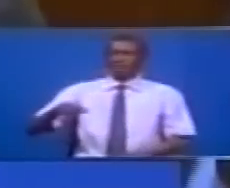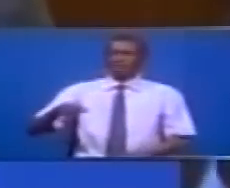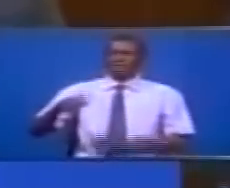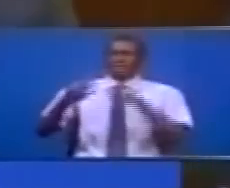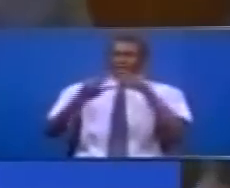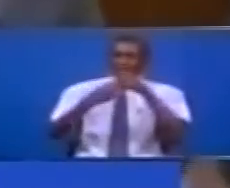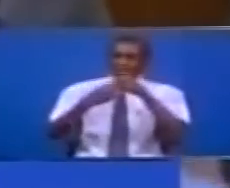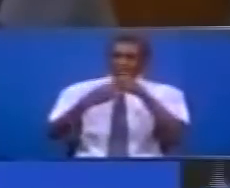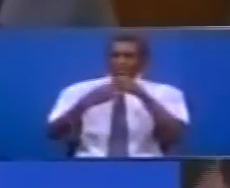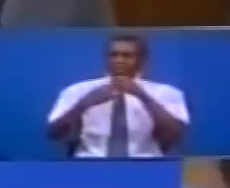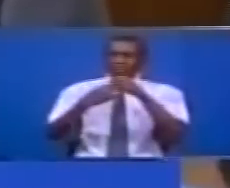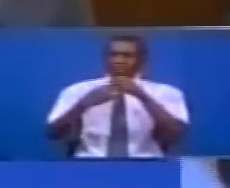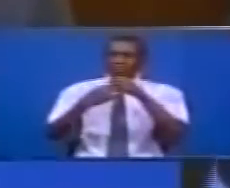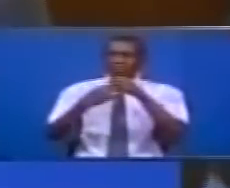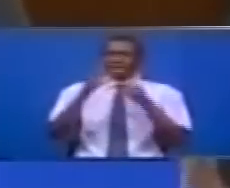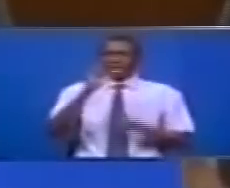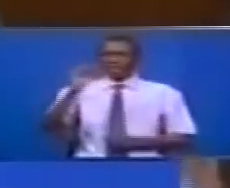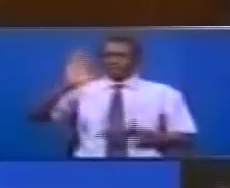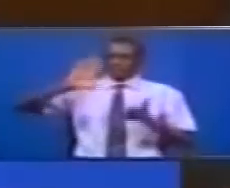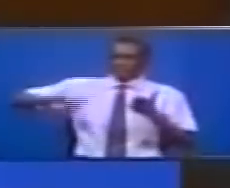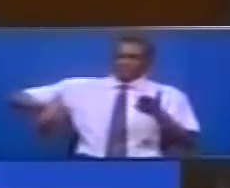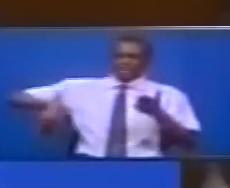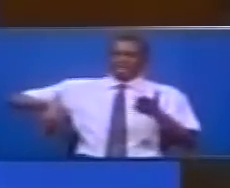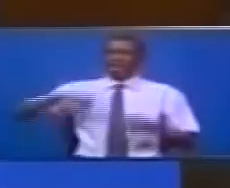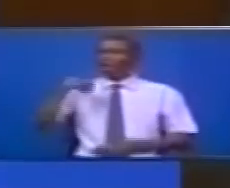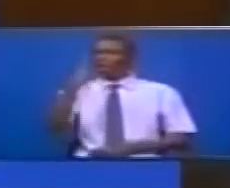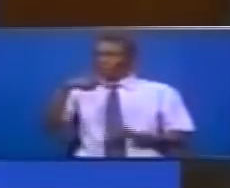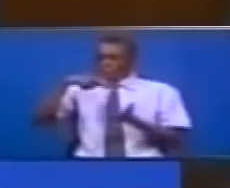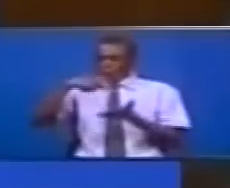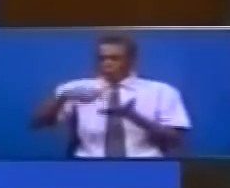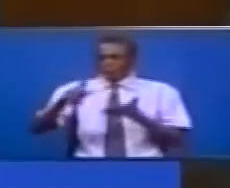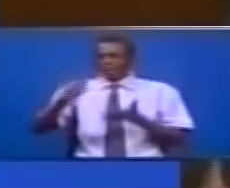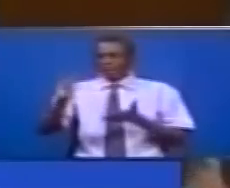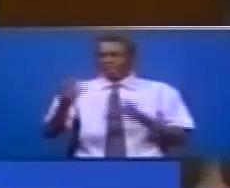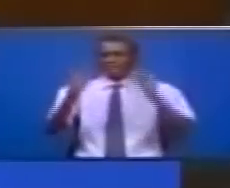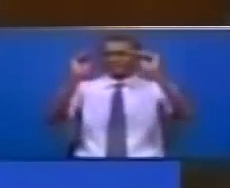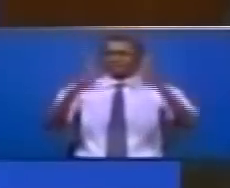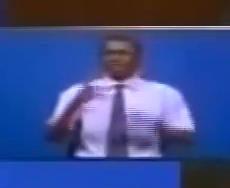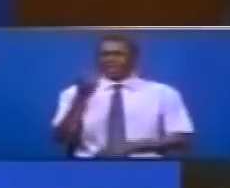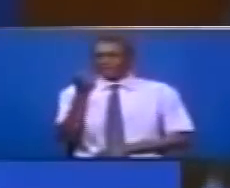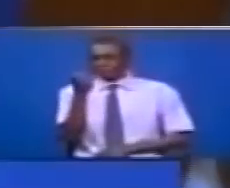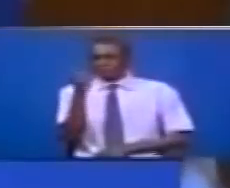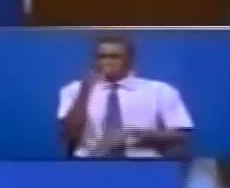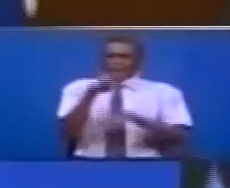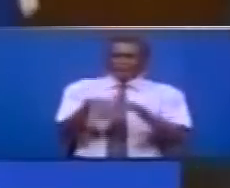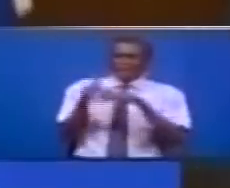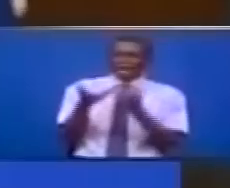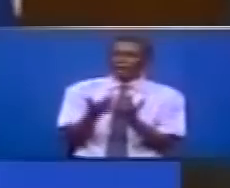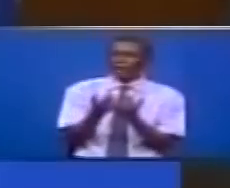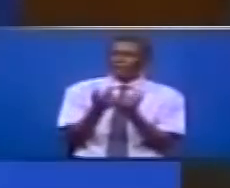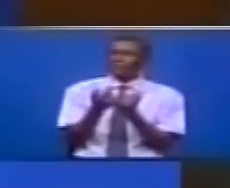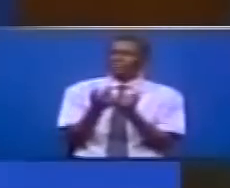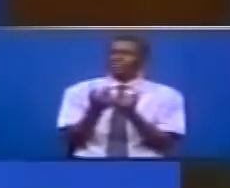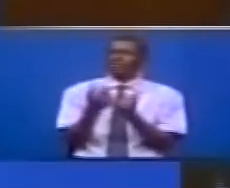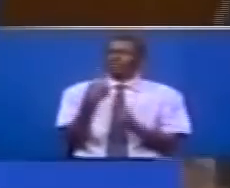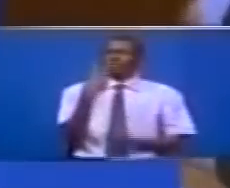15,800, compared to the lowest paid Kenyan teacher who takes home over Kenya